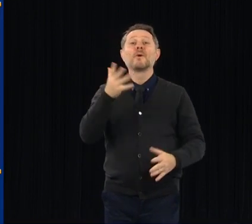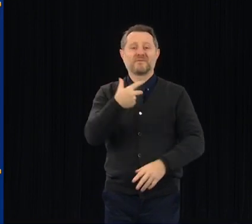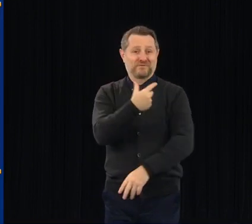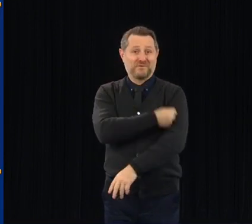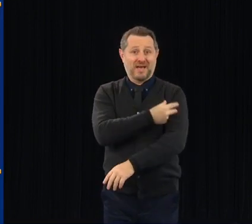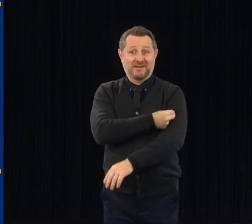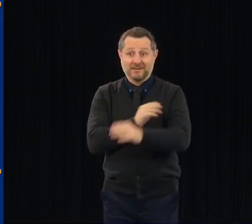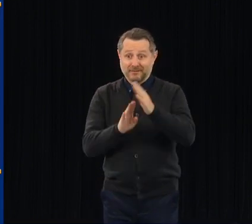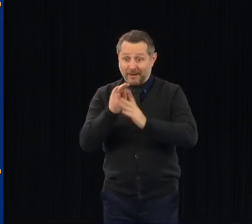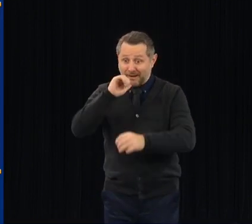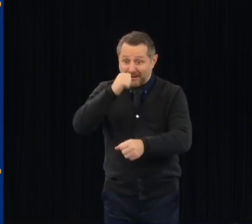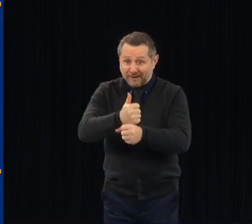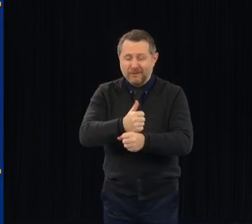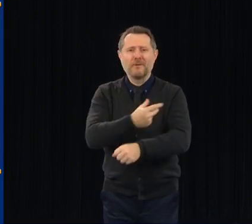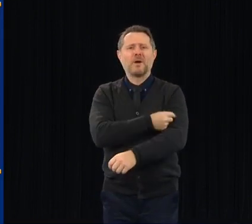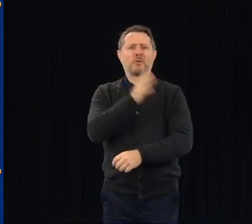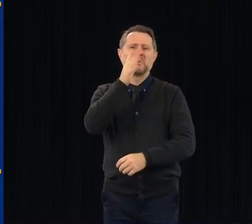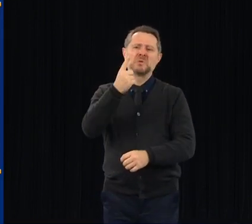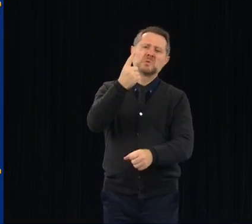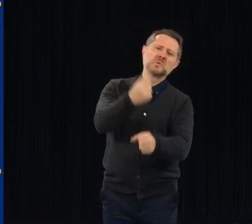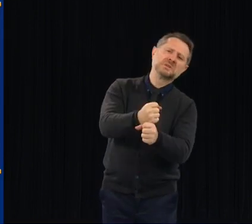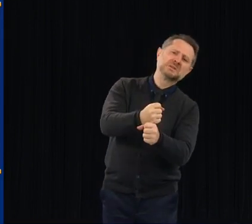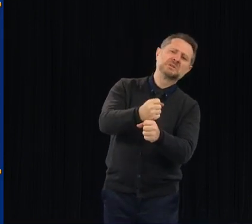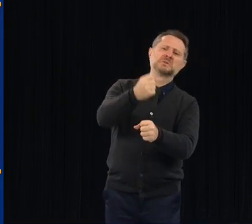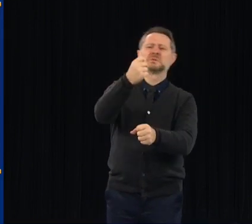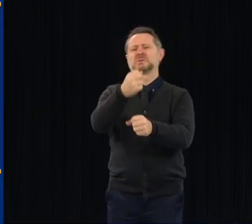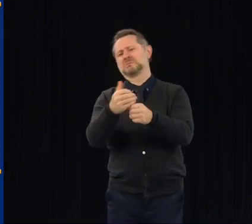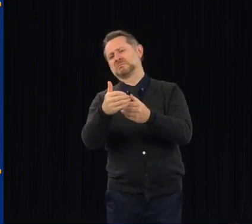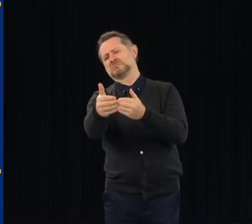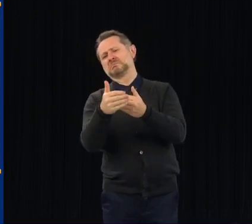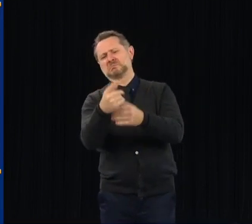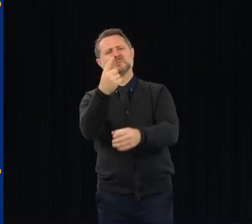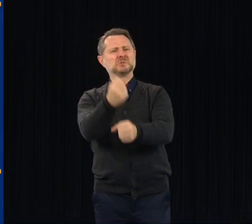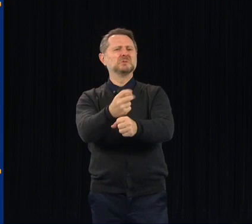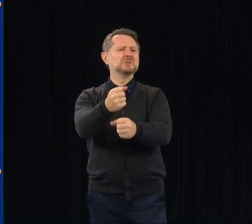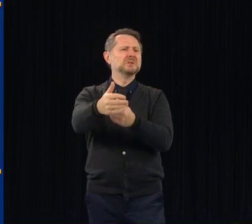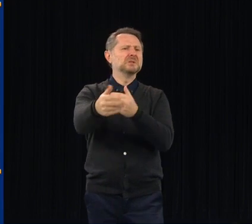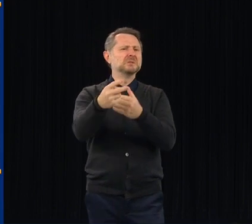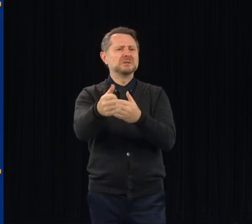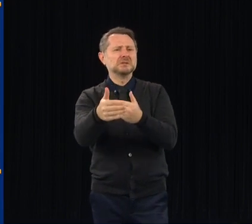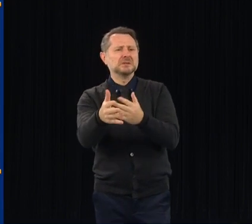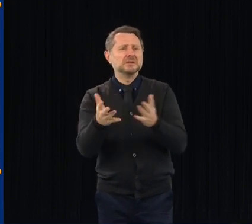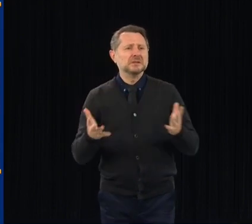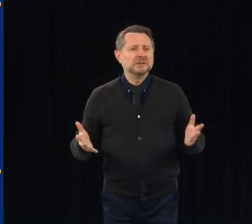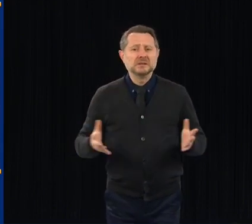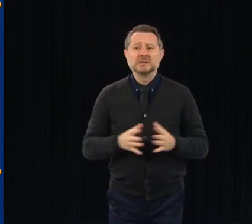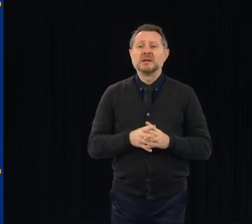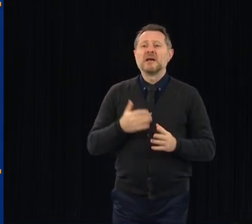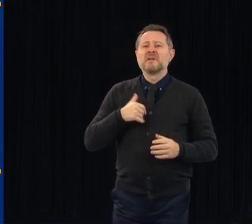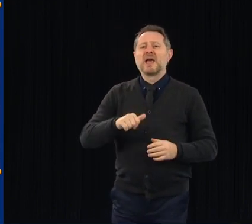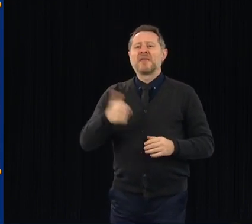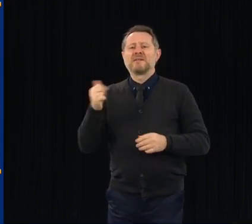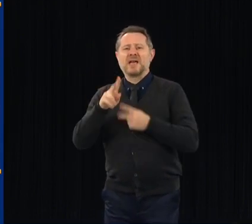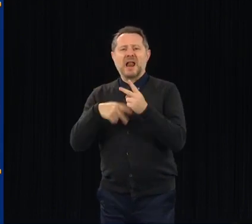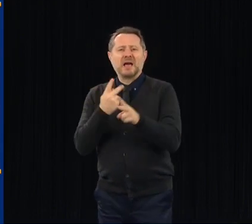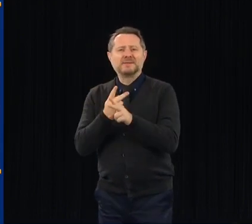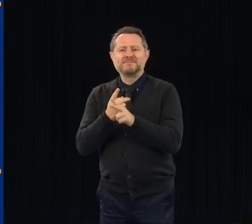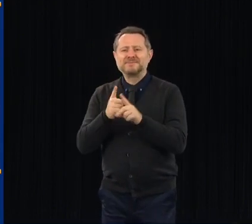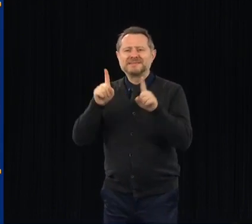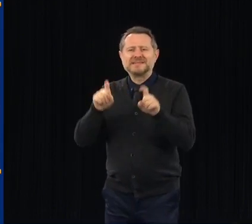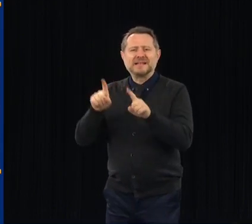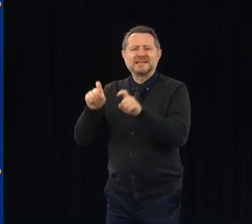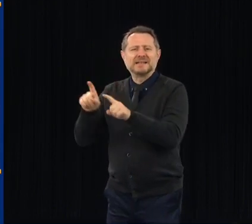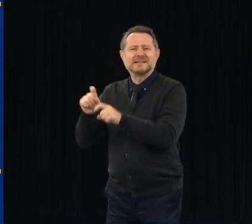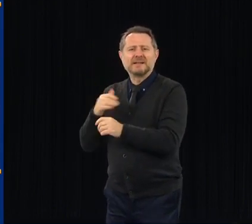months or 18 months? There are a number of treatments that are being expedited and are being tested right